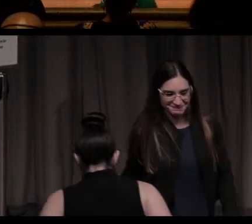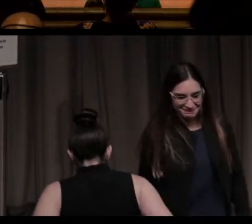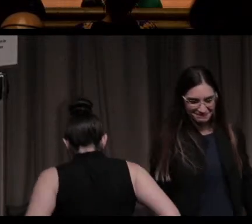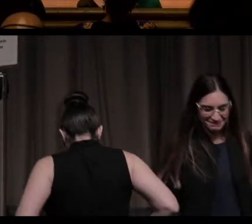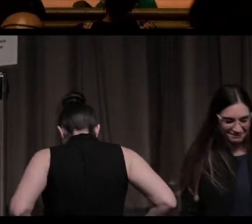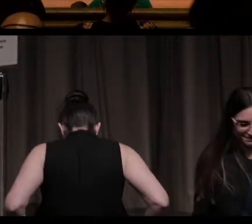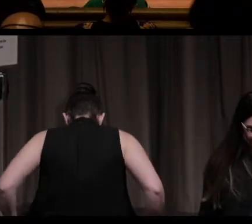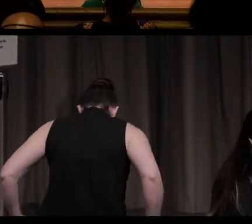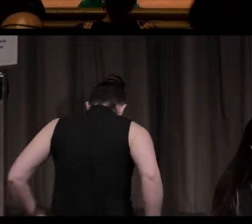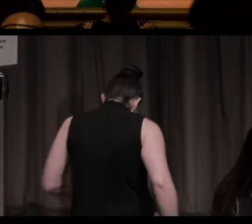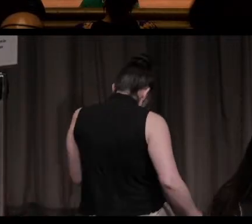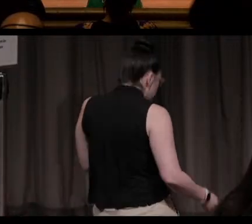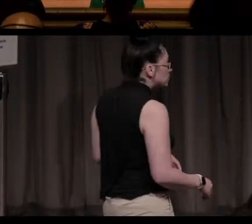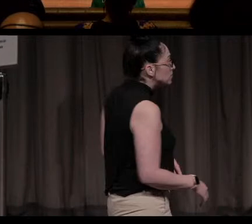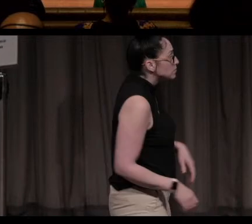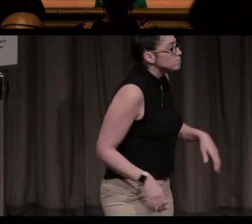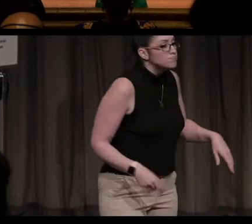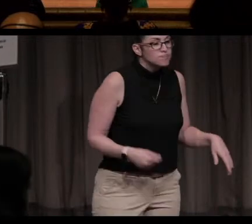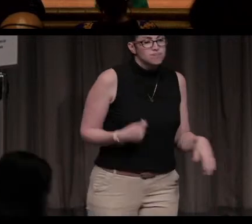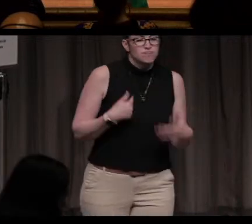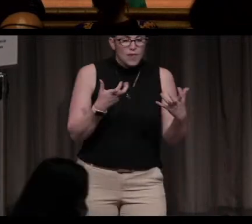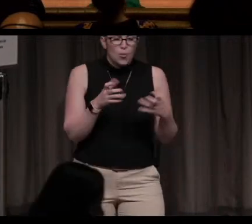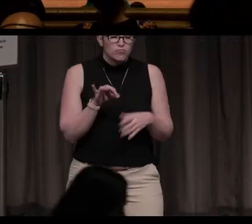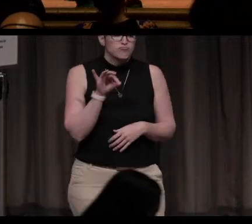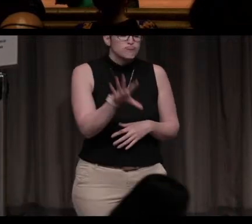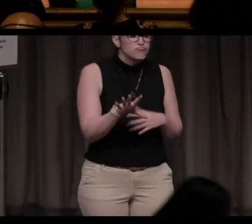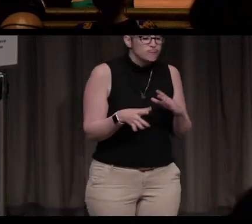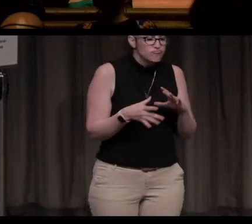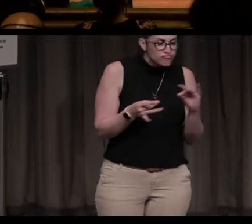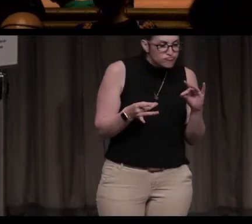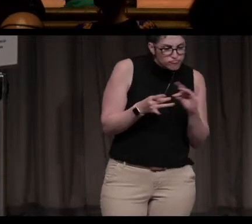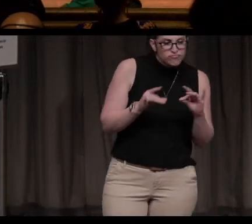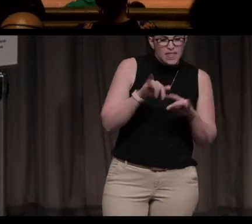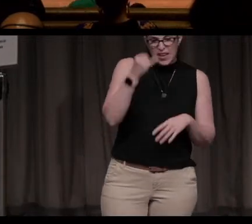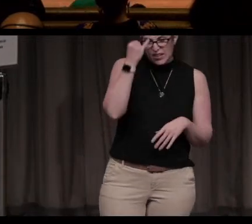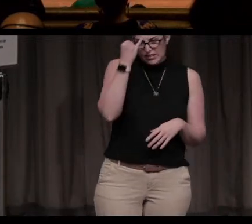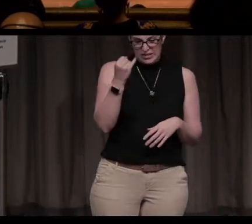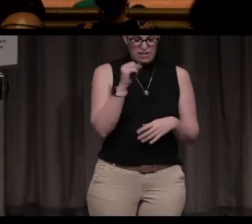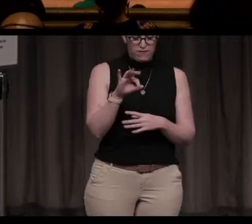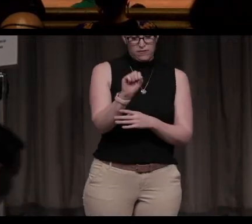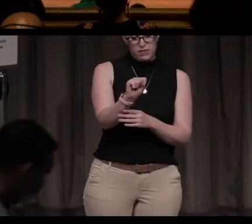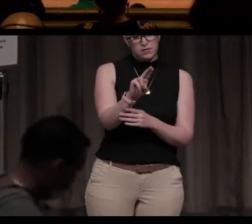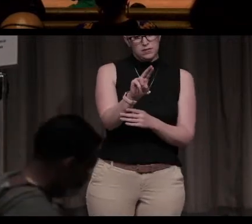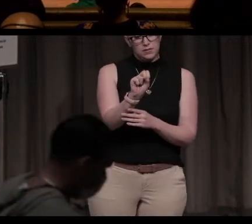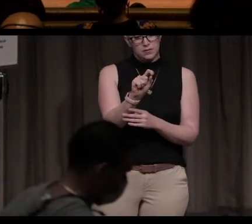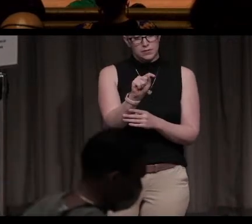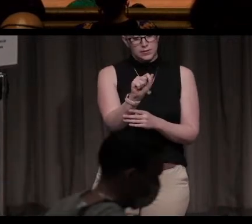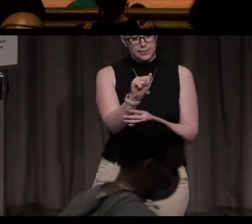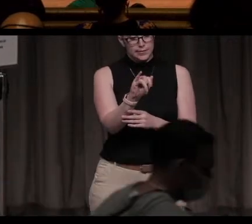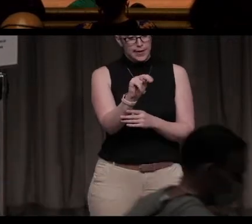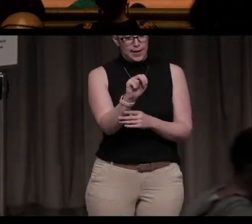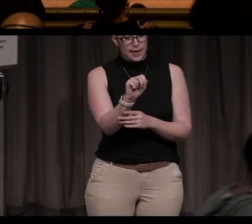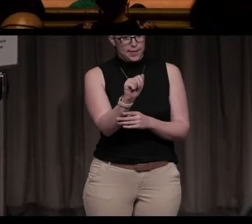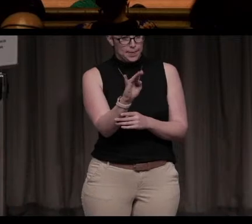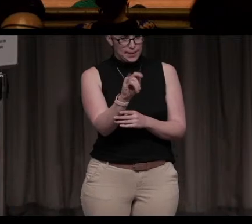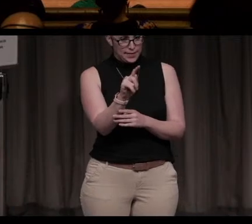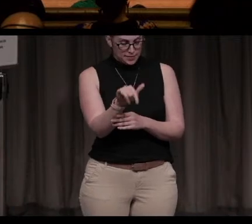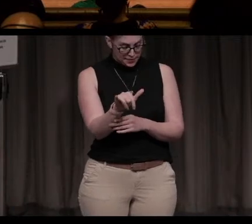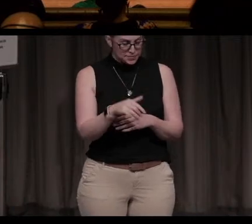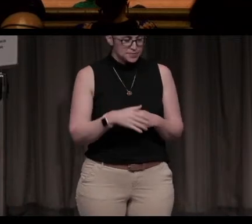I would like to comment on the idea of sustainability beyond the current moment, kind of adding to